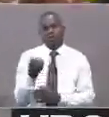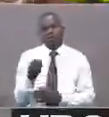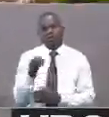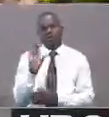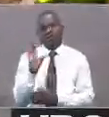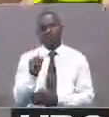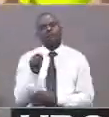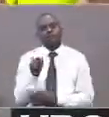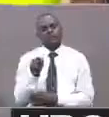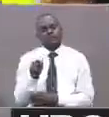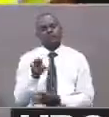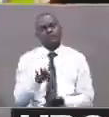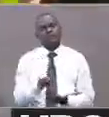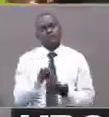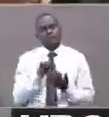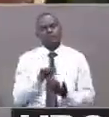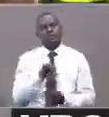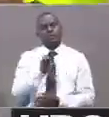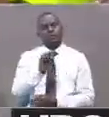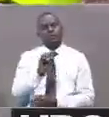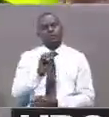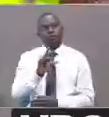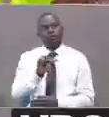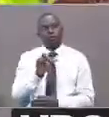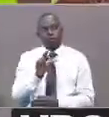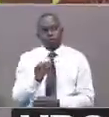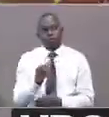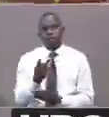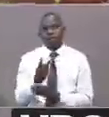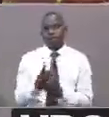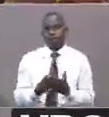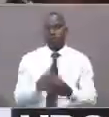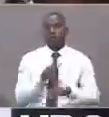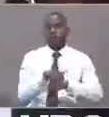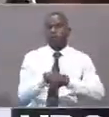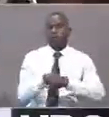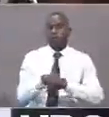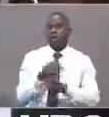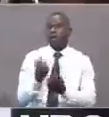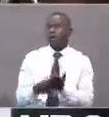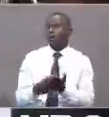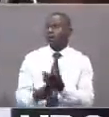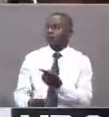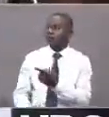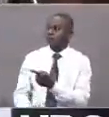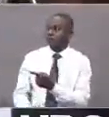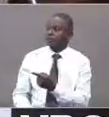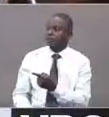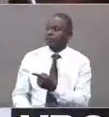company that specializes in solar energy, financed by both UK and Uganda. We are also